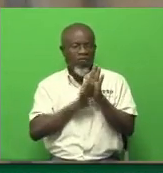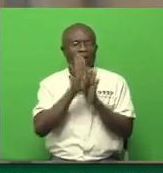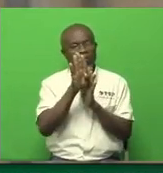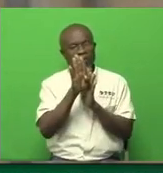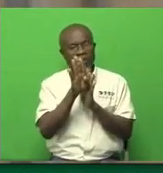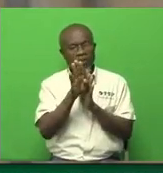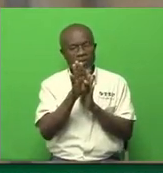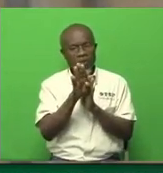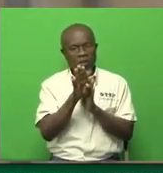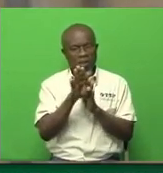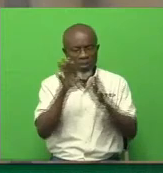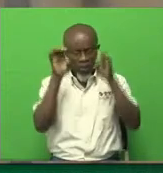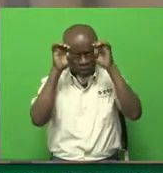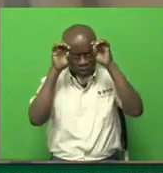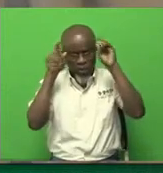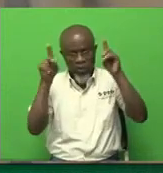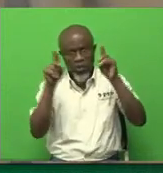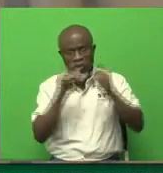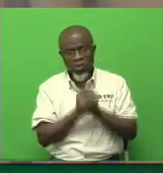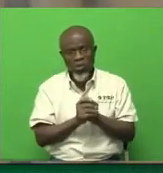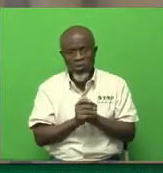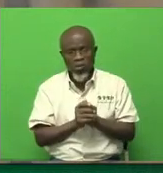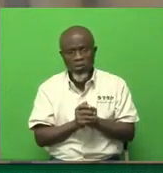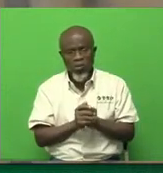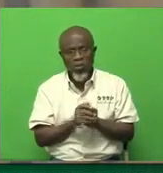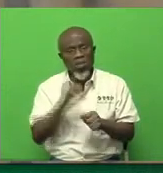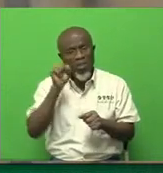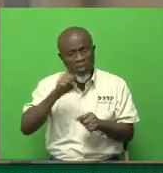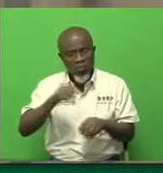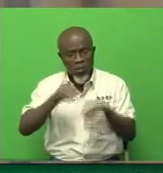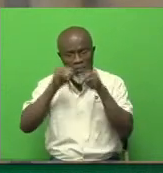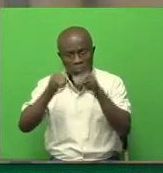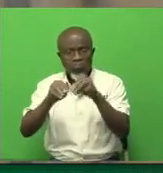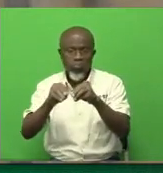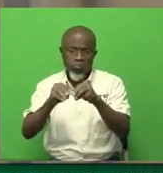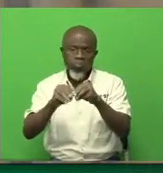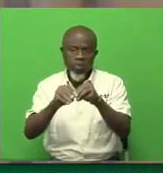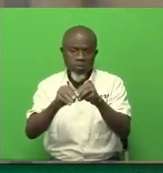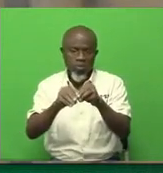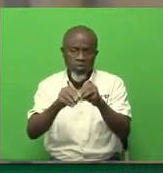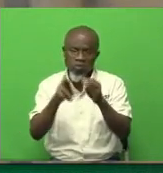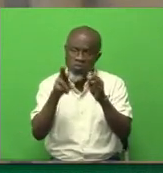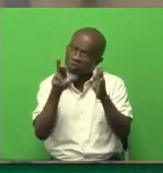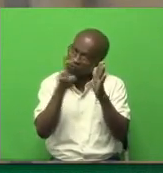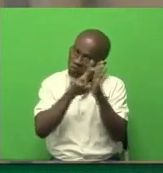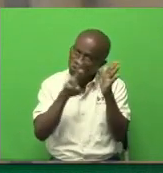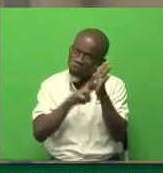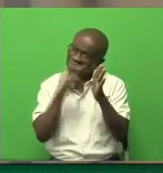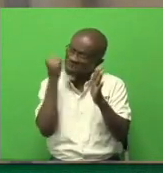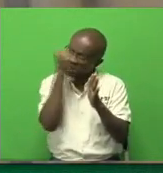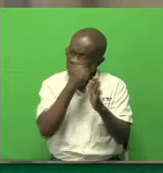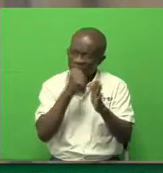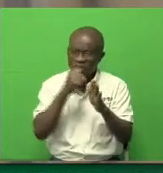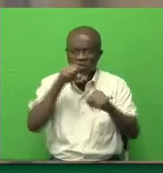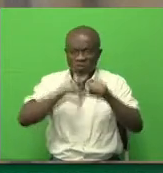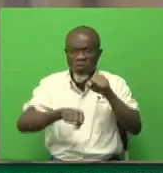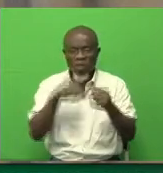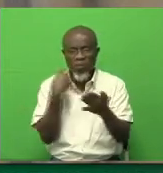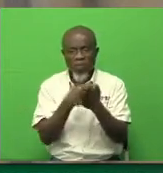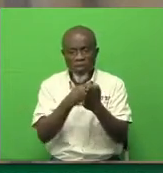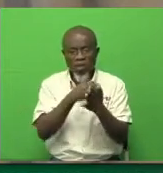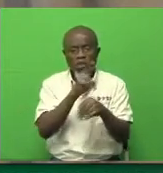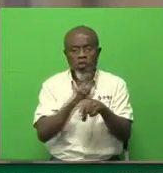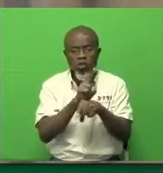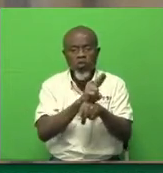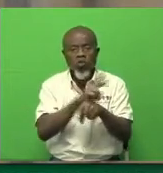so yes we have had to put structures to ensure that the money that is spent the investment goes where sugar and is